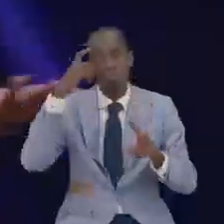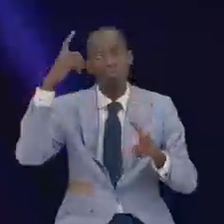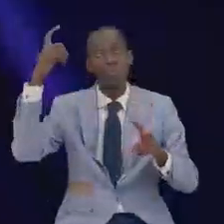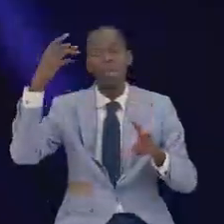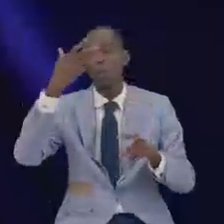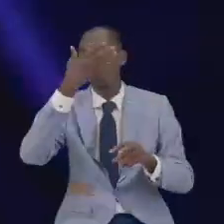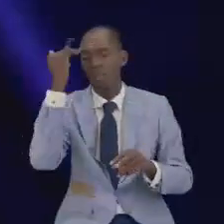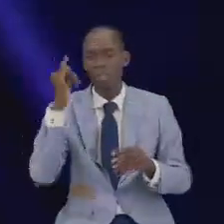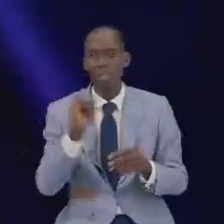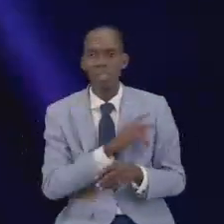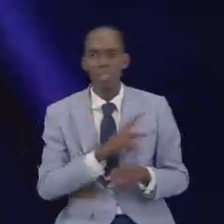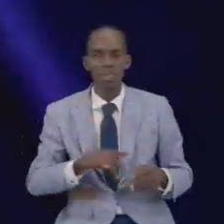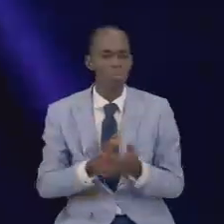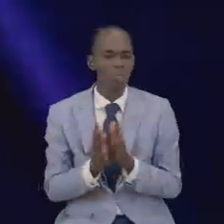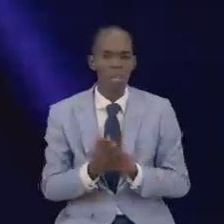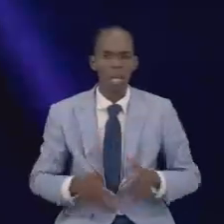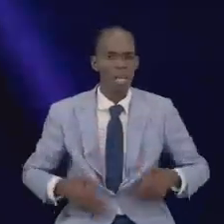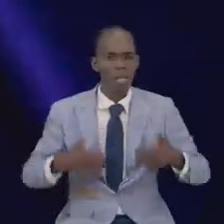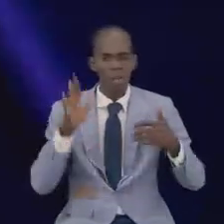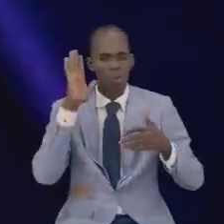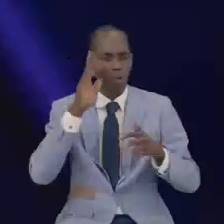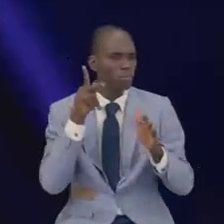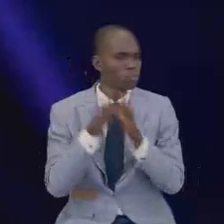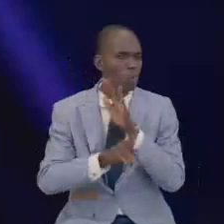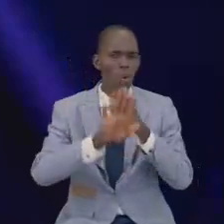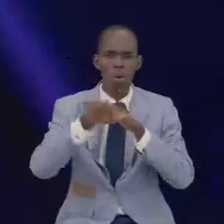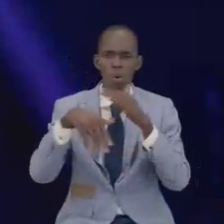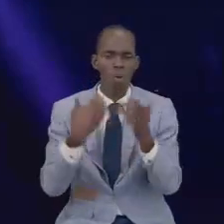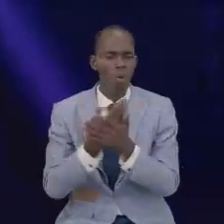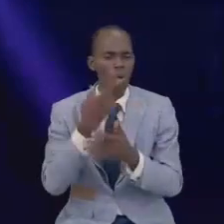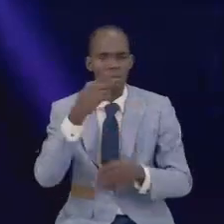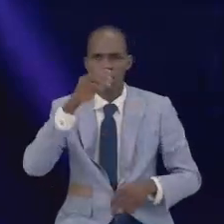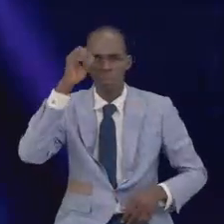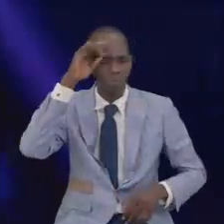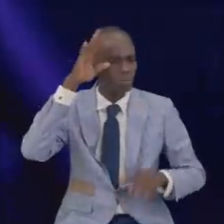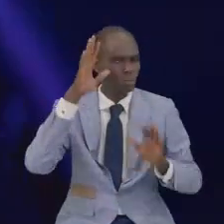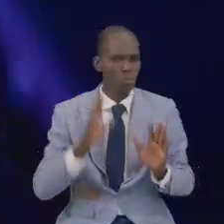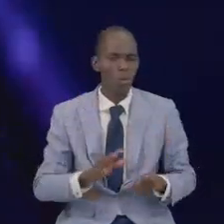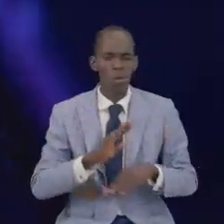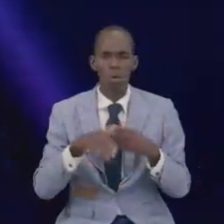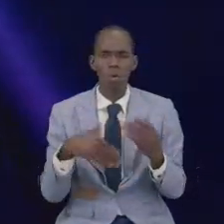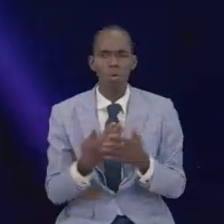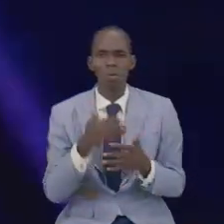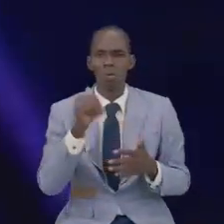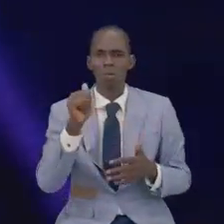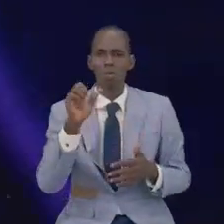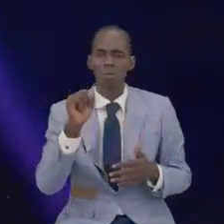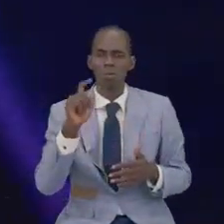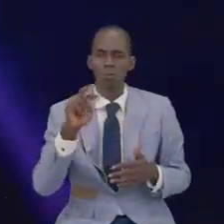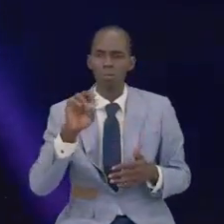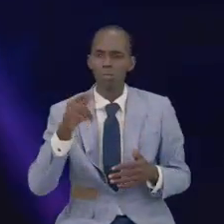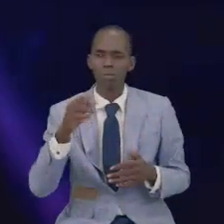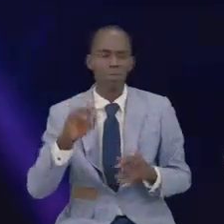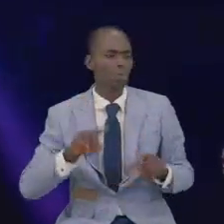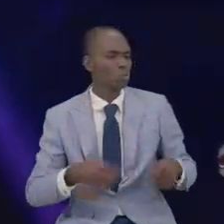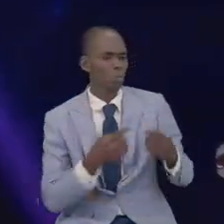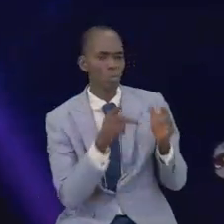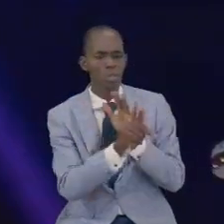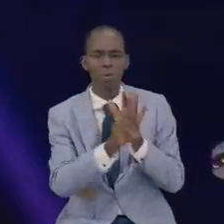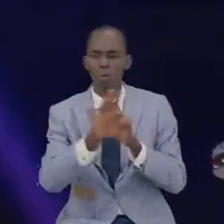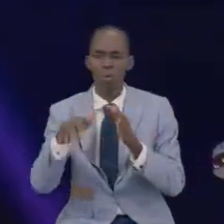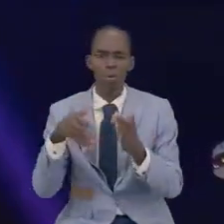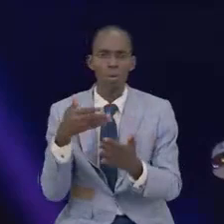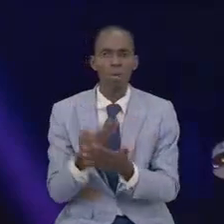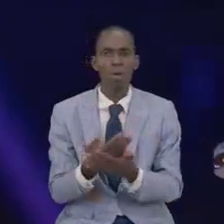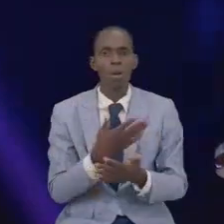that he said, I'm going to kill all those magicians, all those astrologers. He said, go and kill them all. And